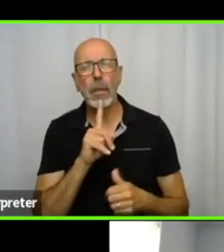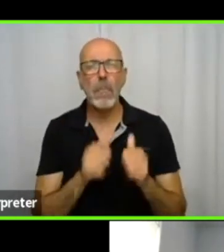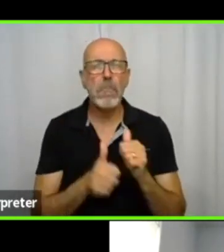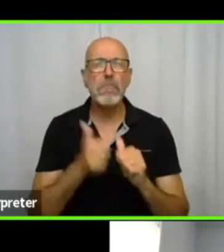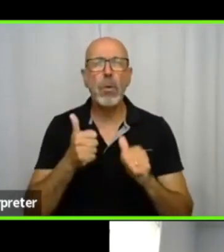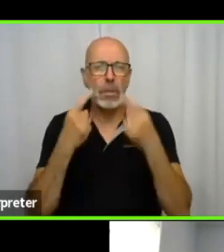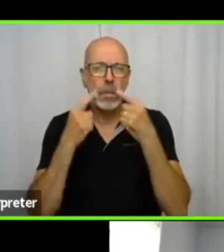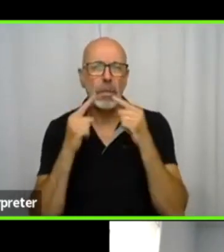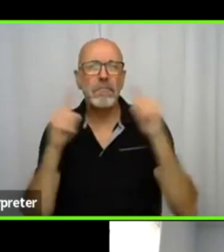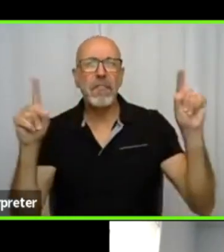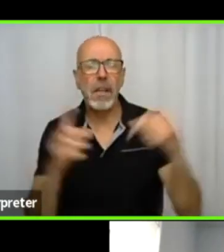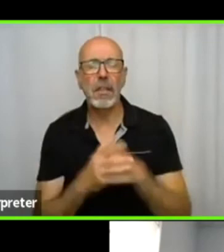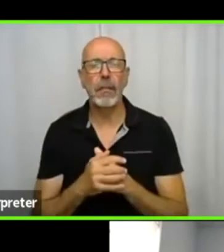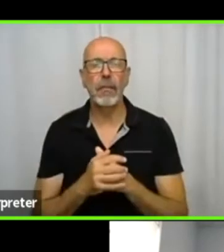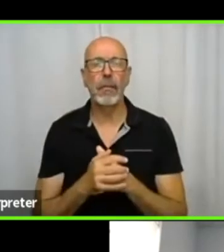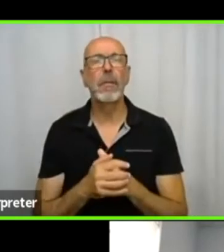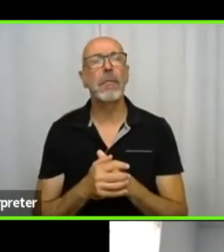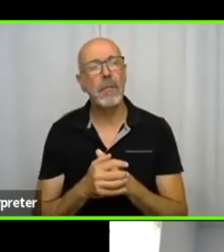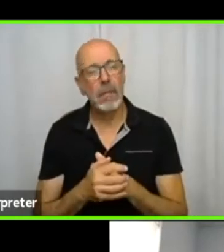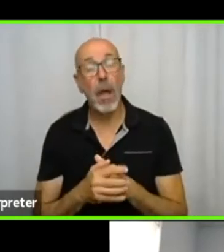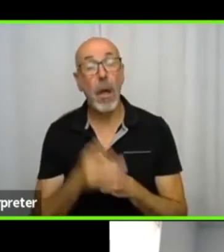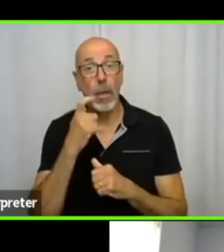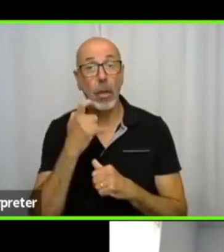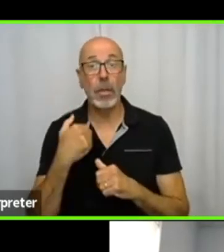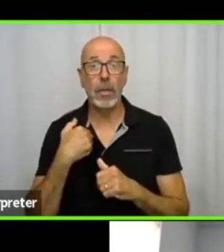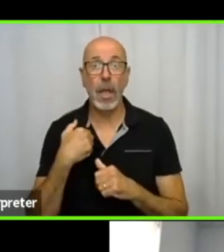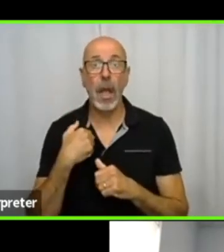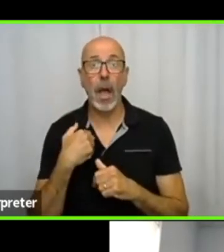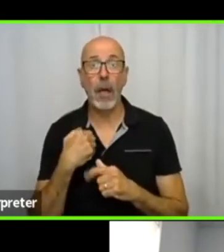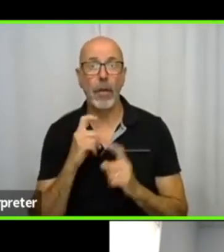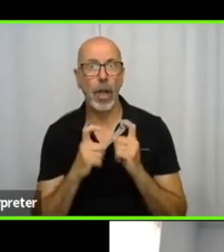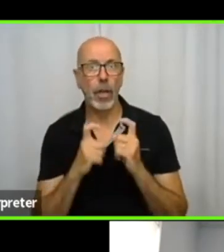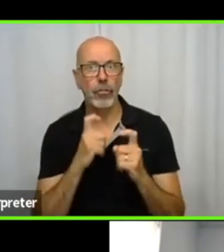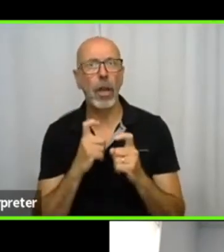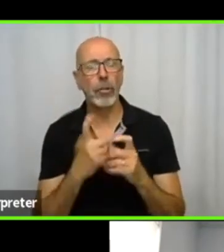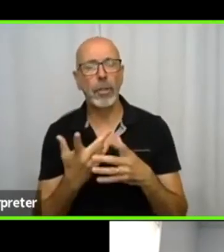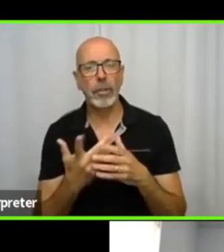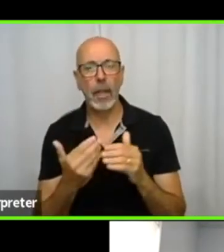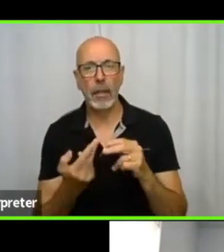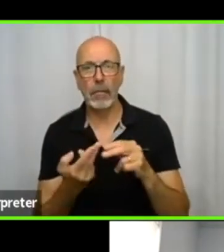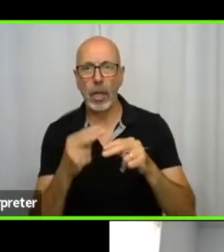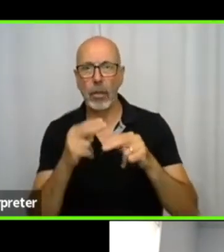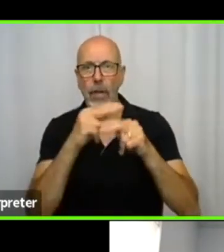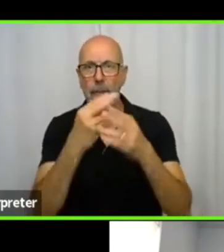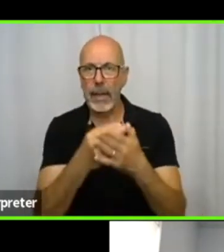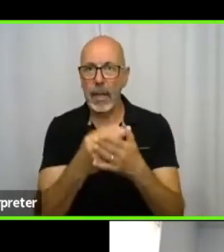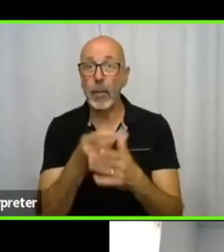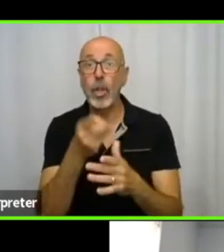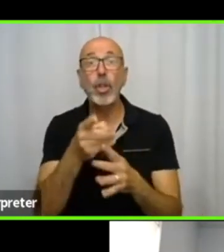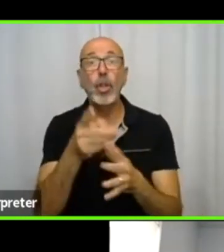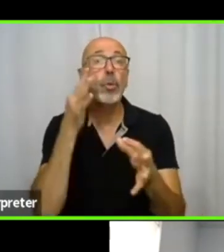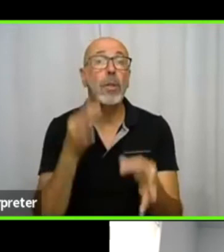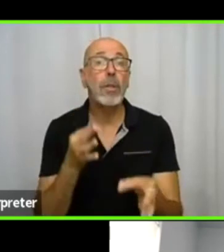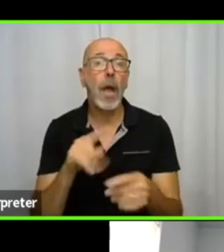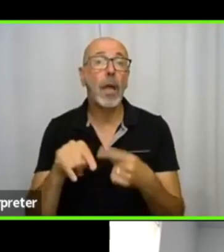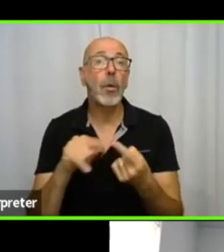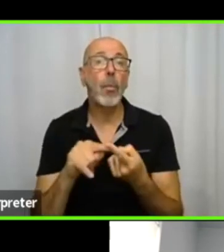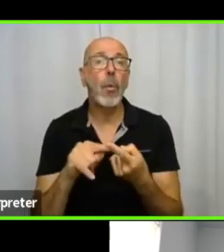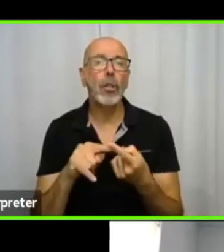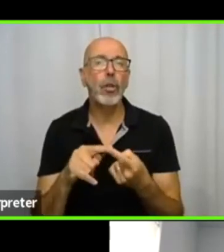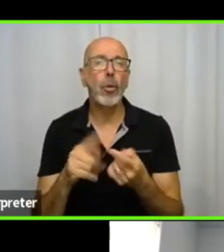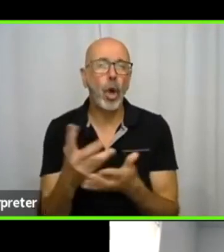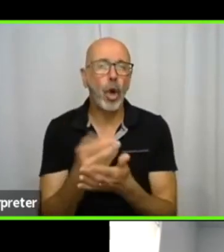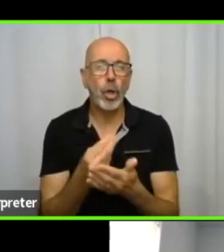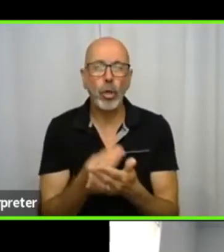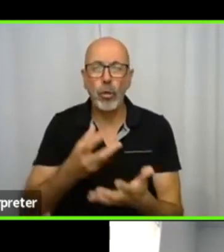they essentially have contributions that go up by income, you choose when you decide that you're making too much